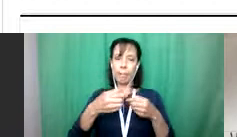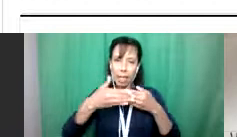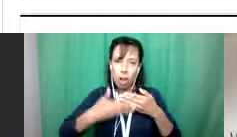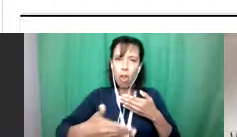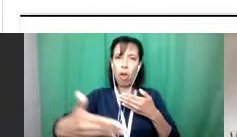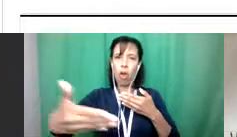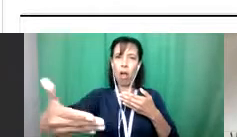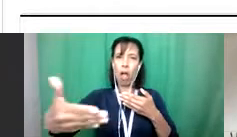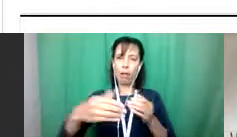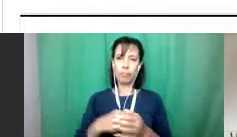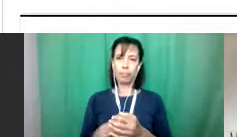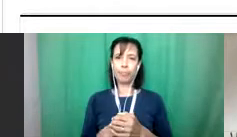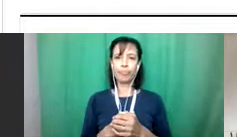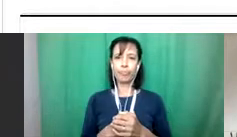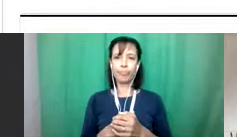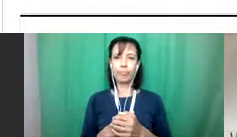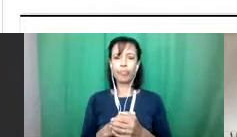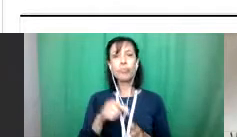to look at now in this section.